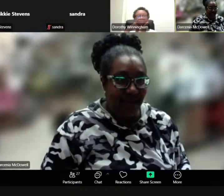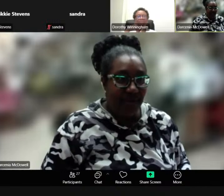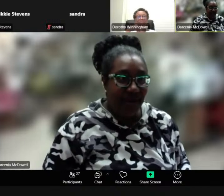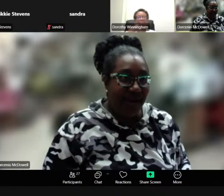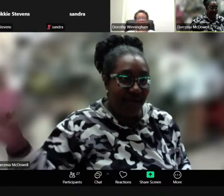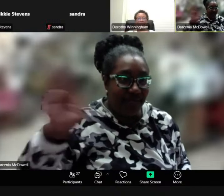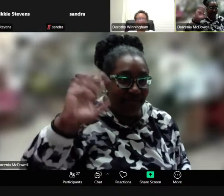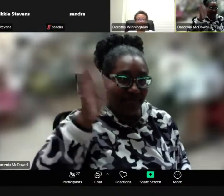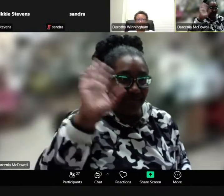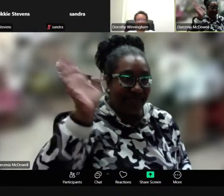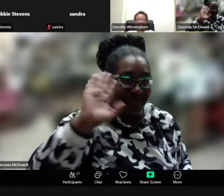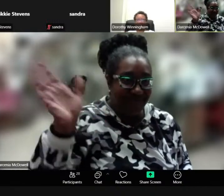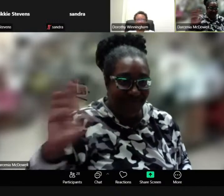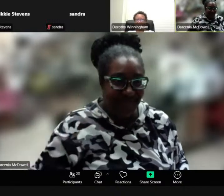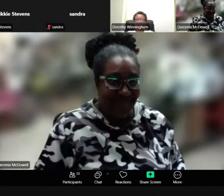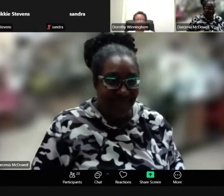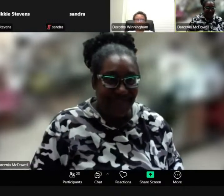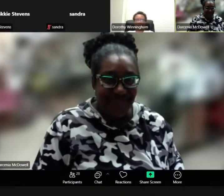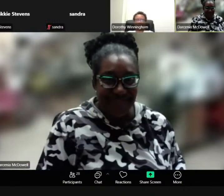Hi, Pam.